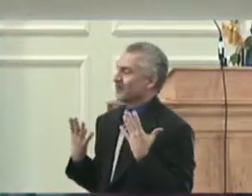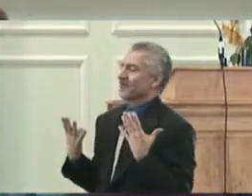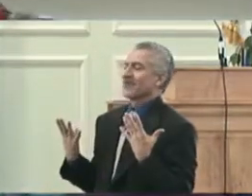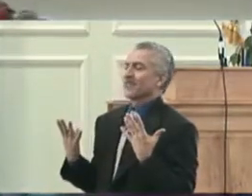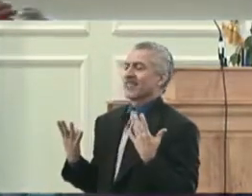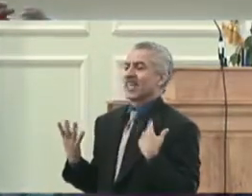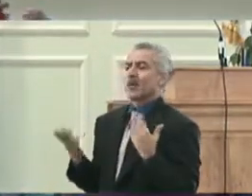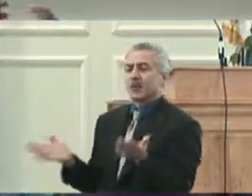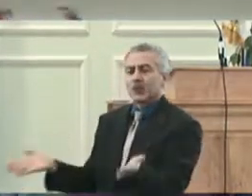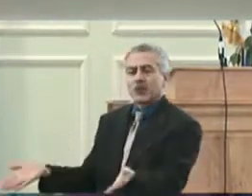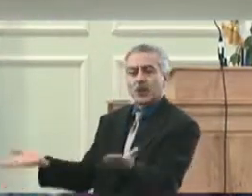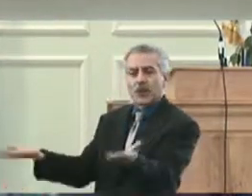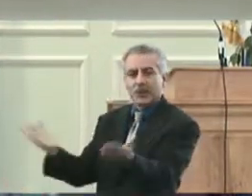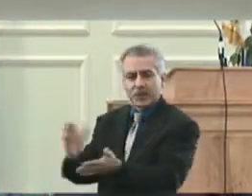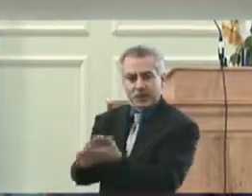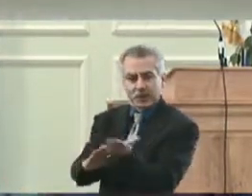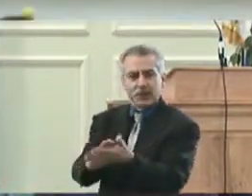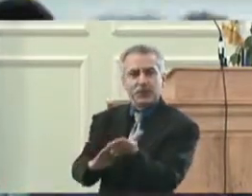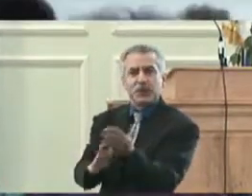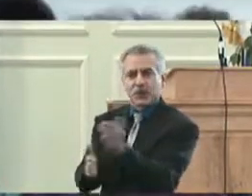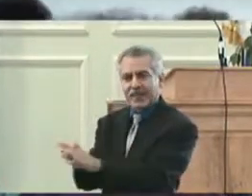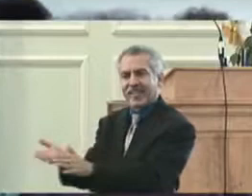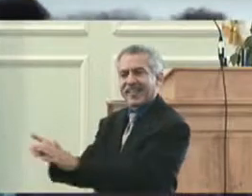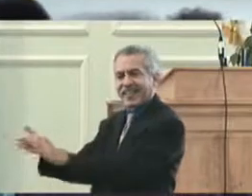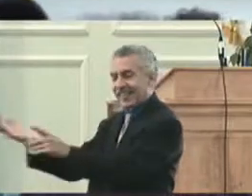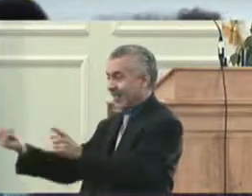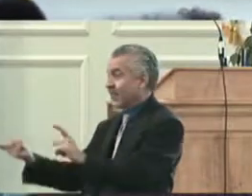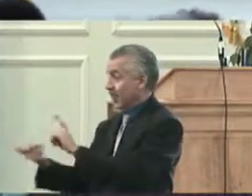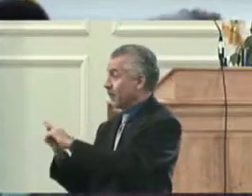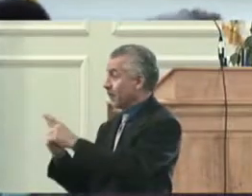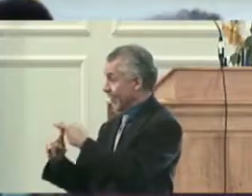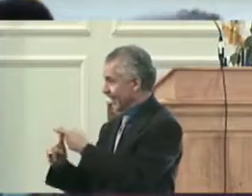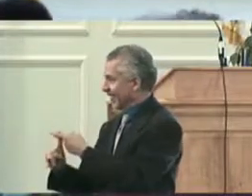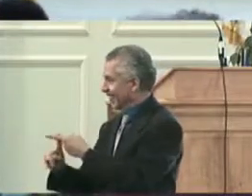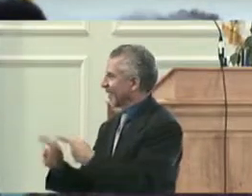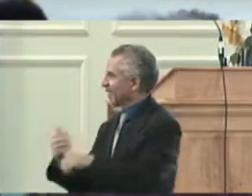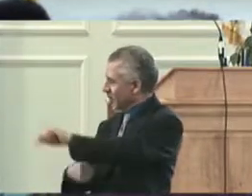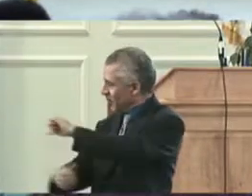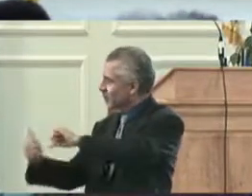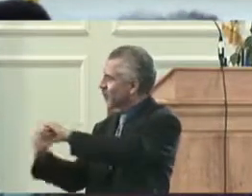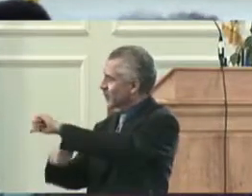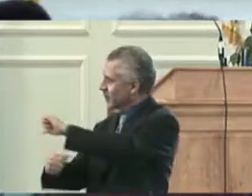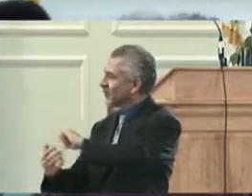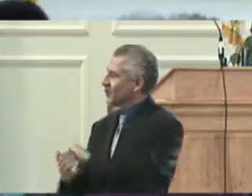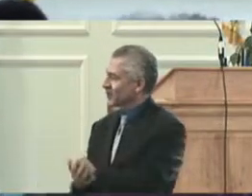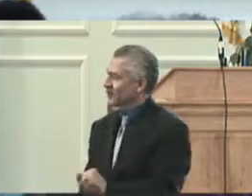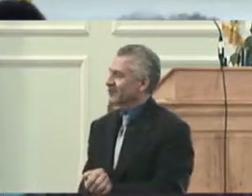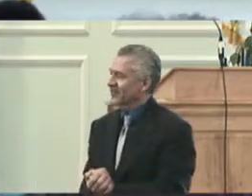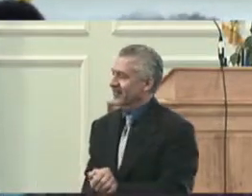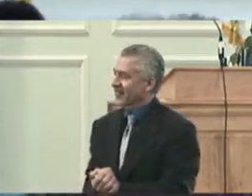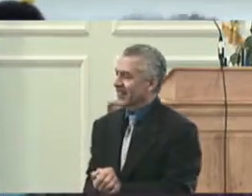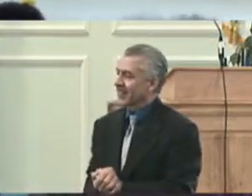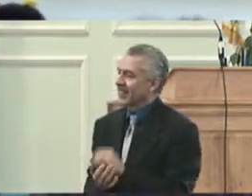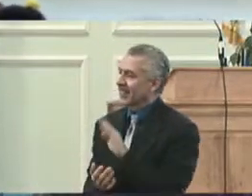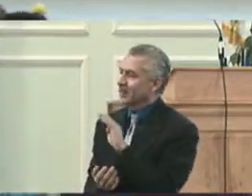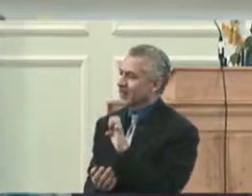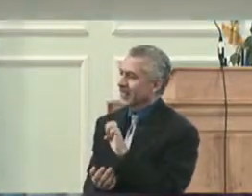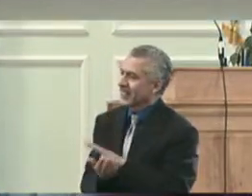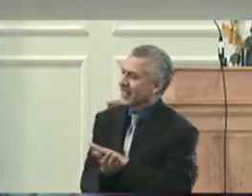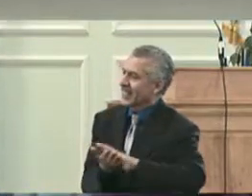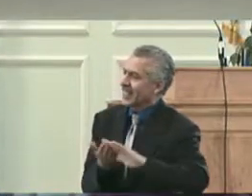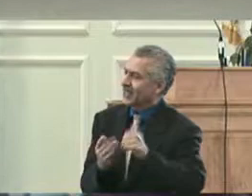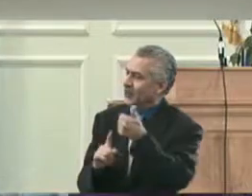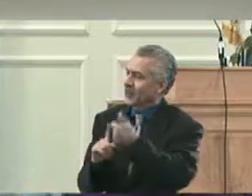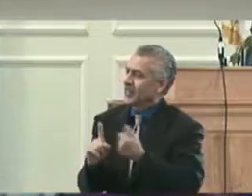you to help each other in church. If you have friends in your Sabbath school class, let's be friendly. Let's be nice. Let's be